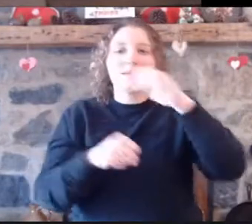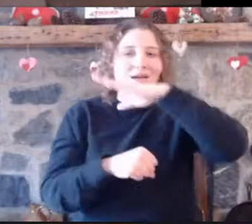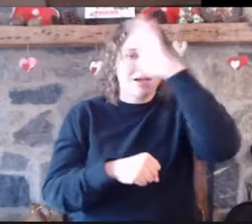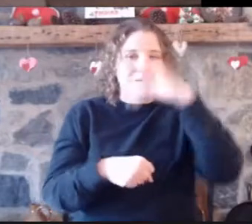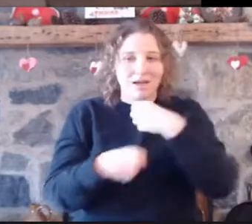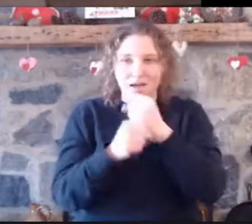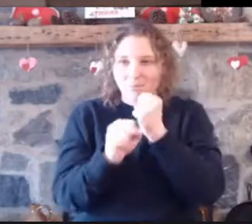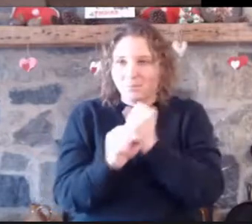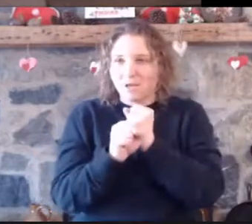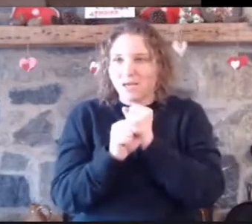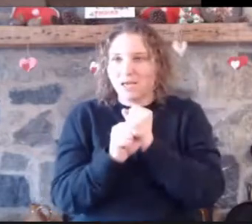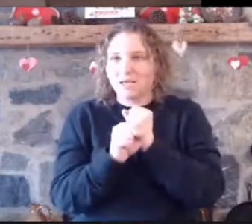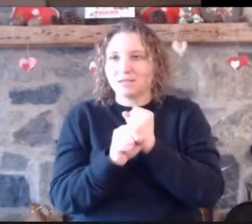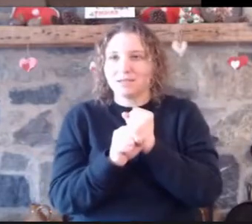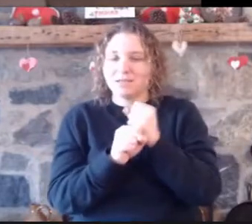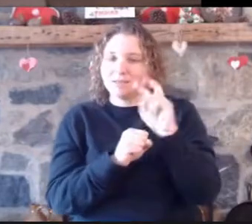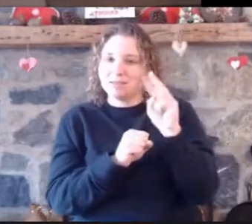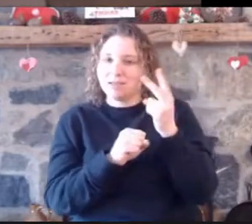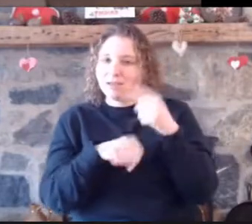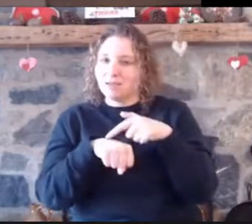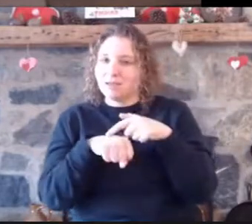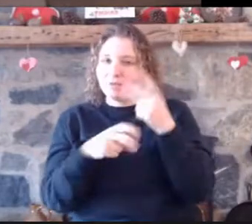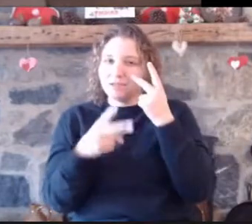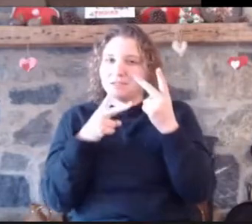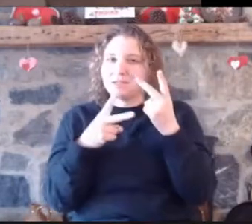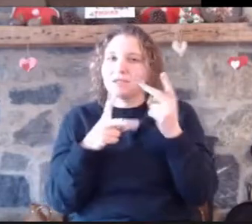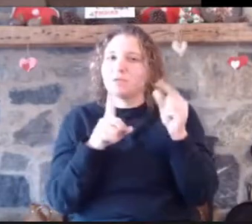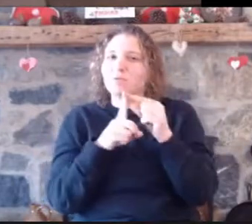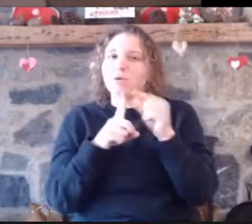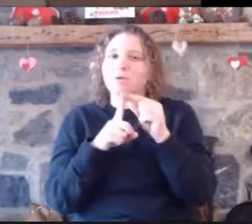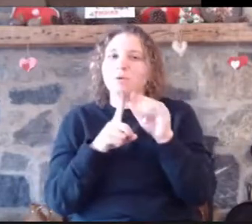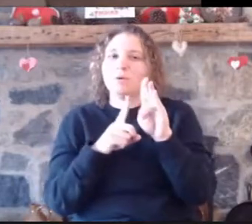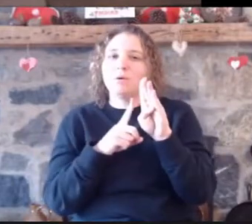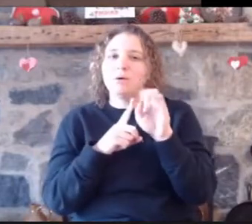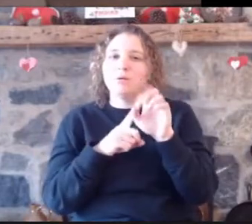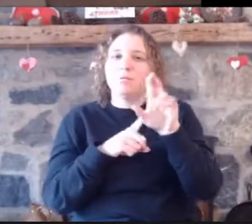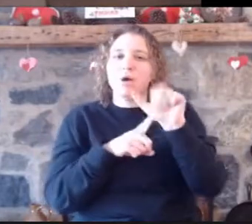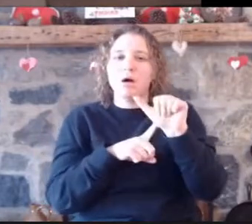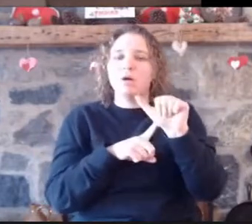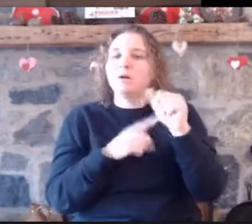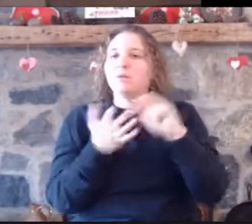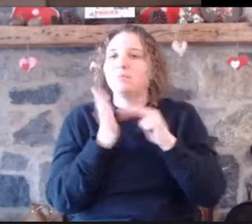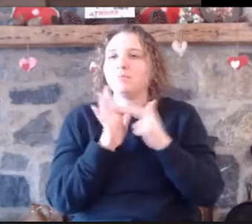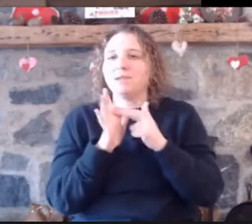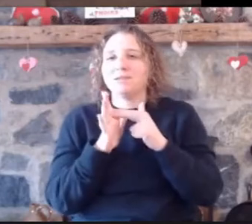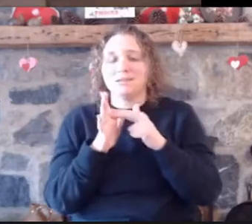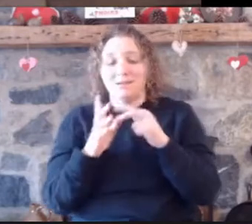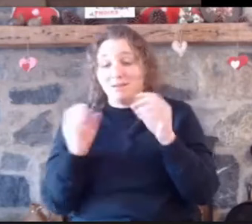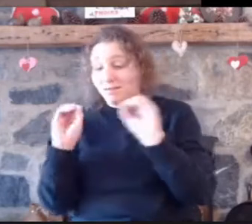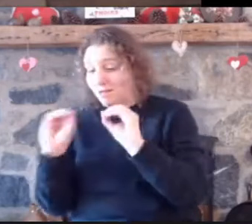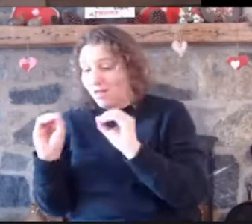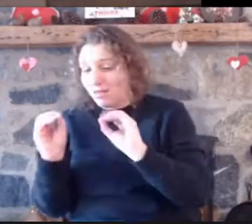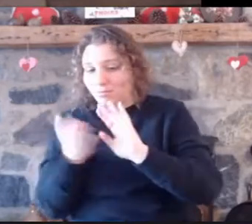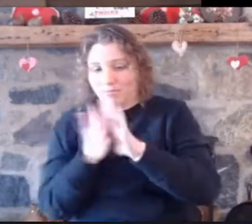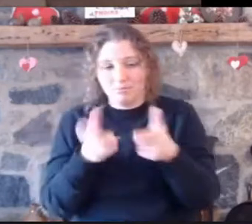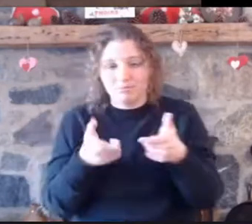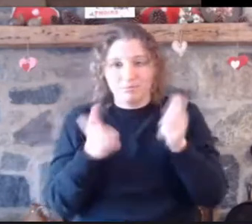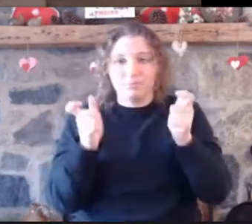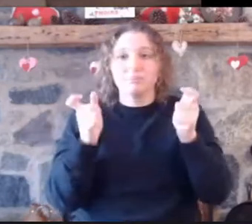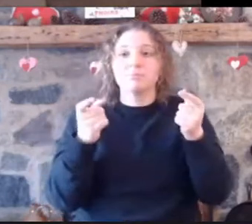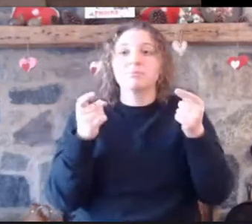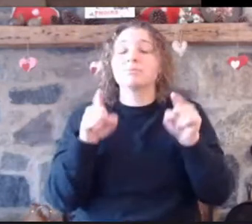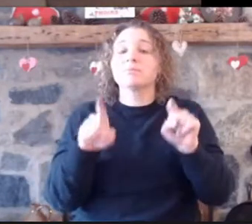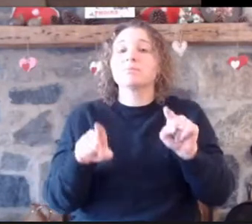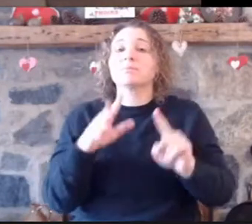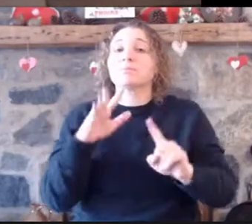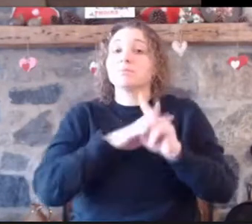time we see the word bara, taking or creating something from nothing. He just brings it forth. God created bara,